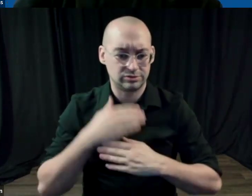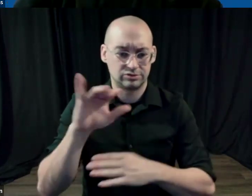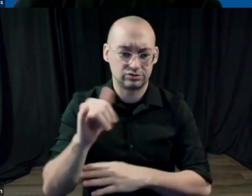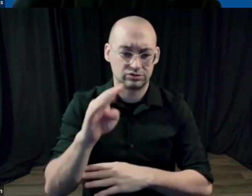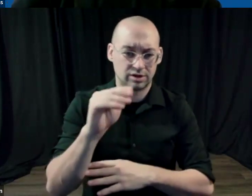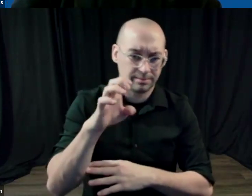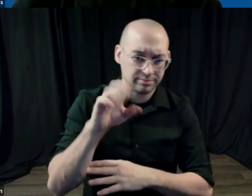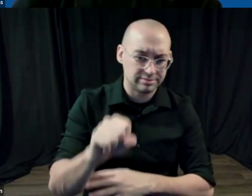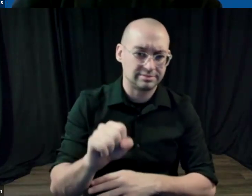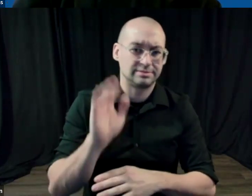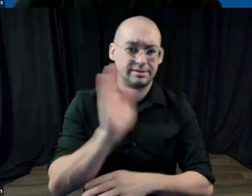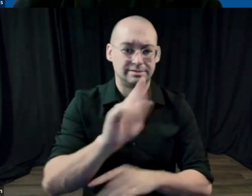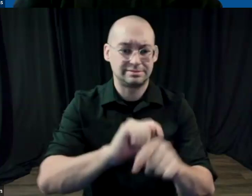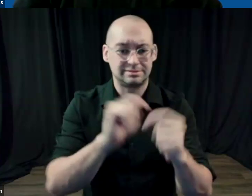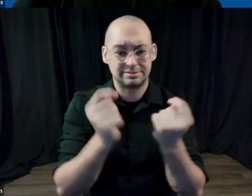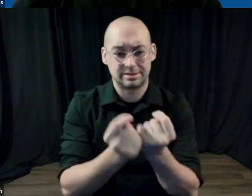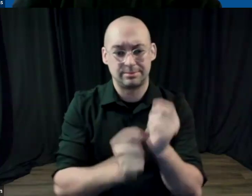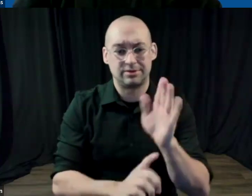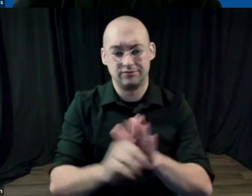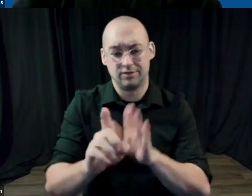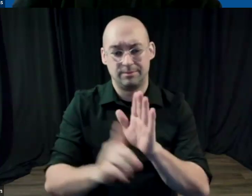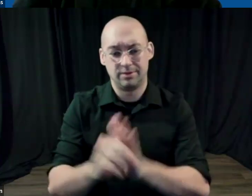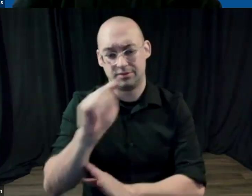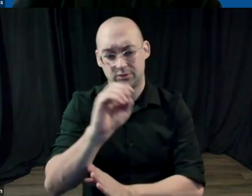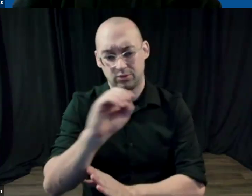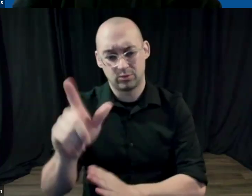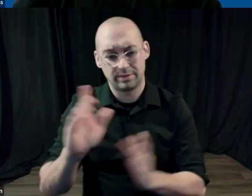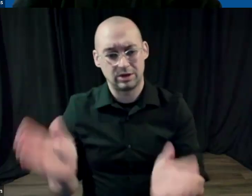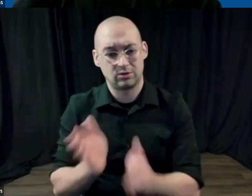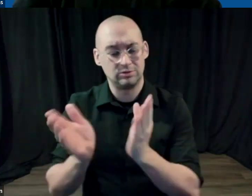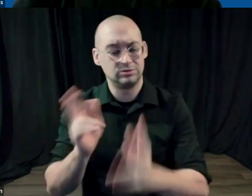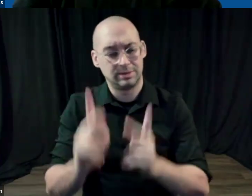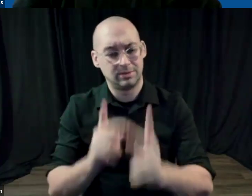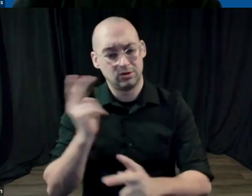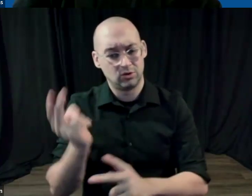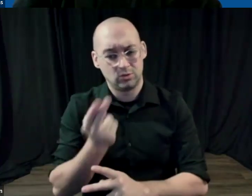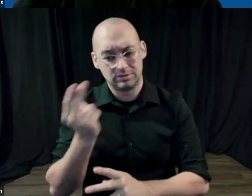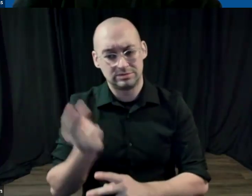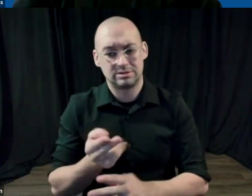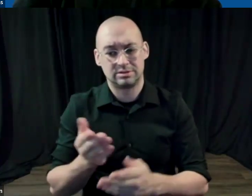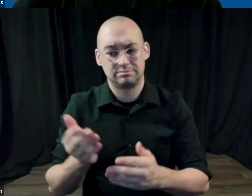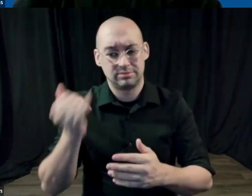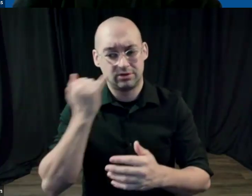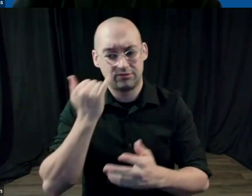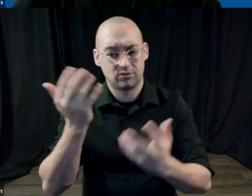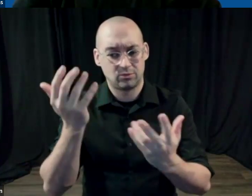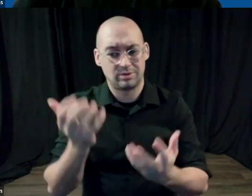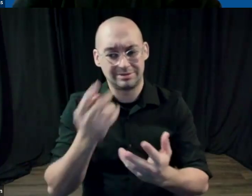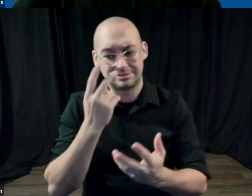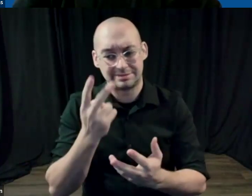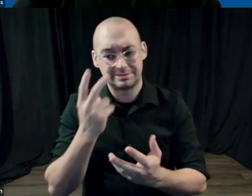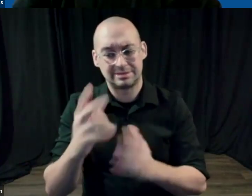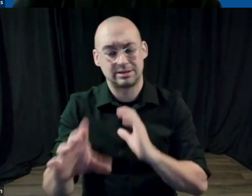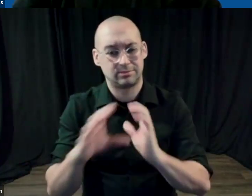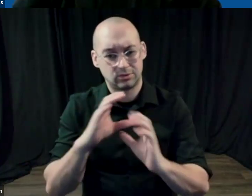for developing that tool, and would encourage folks to use it to the extent that you want to see and communicate